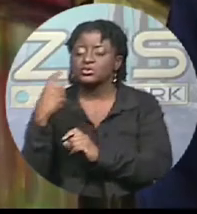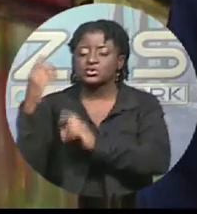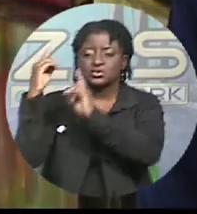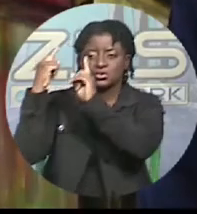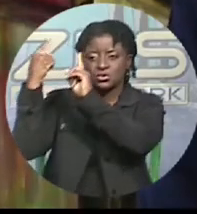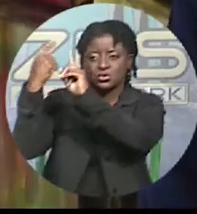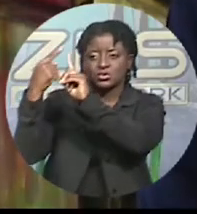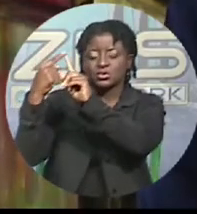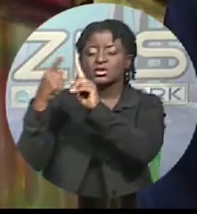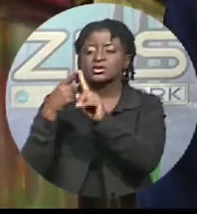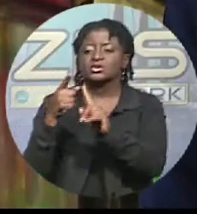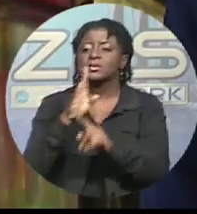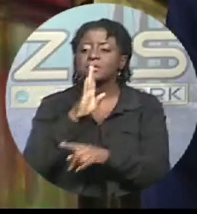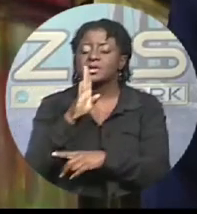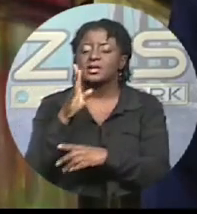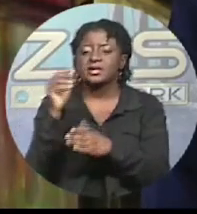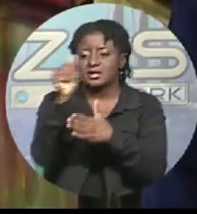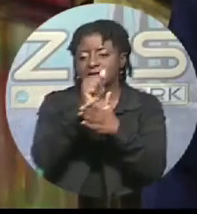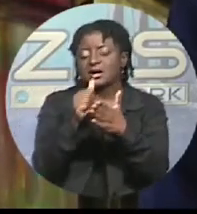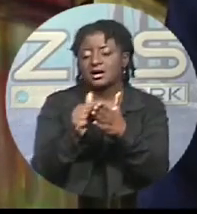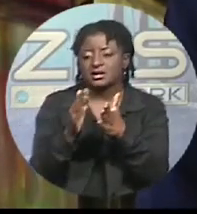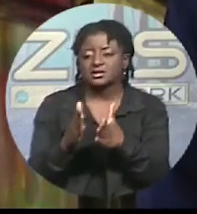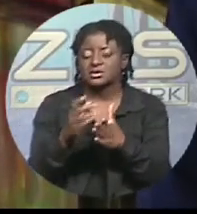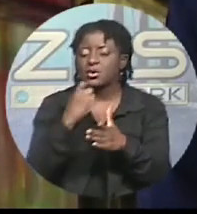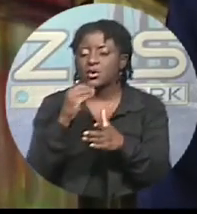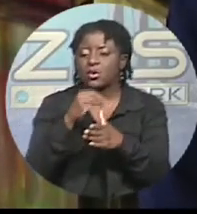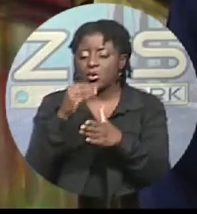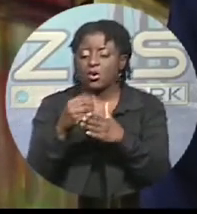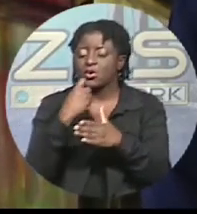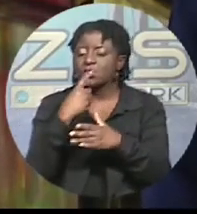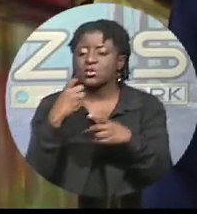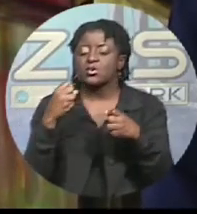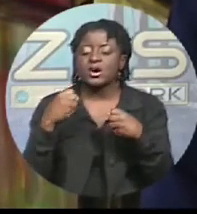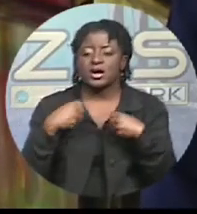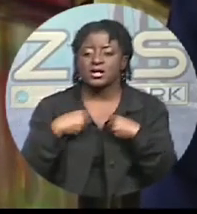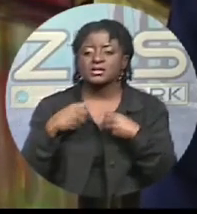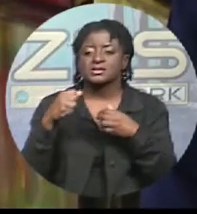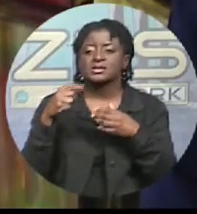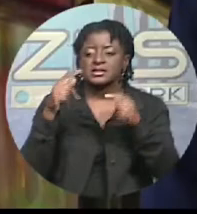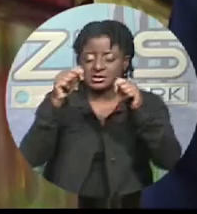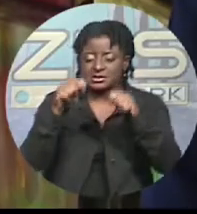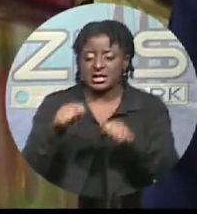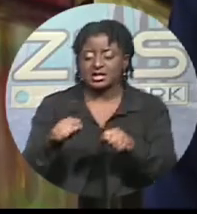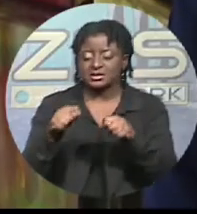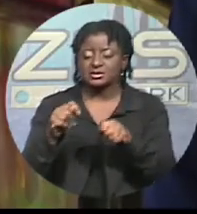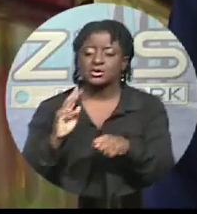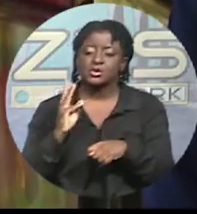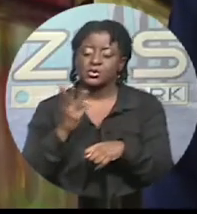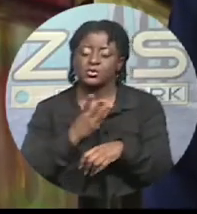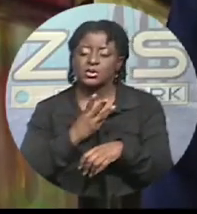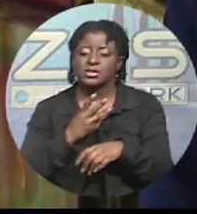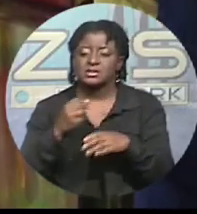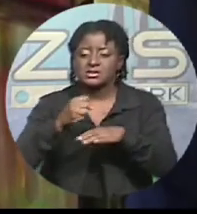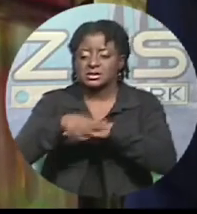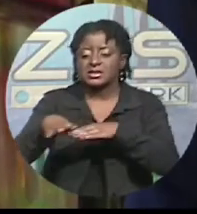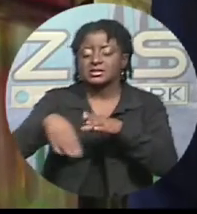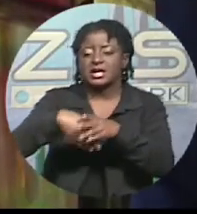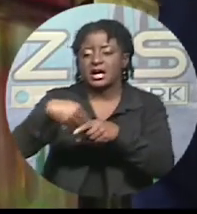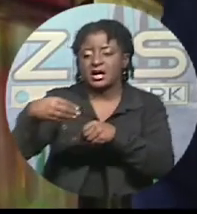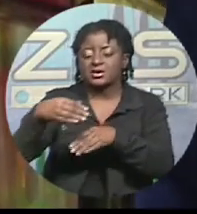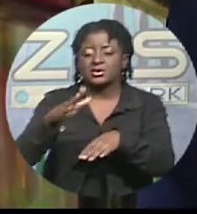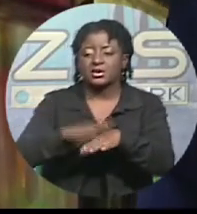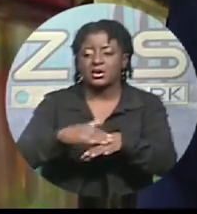artists or who have some talent. We sent out an open call to these individuals over the